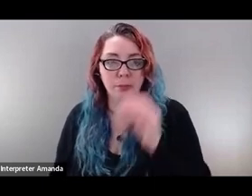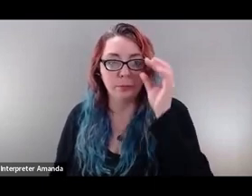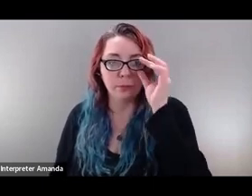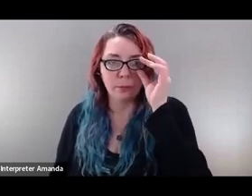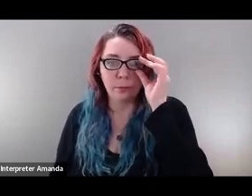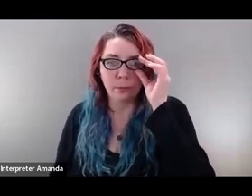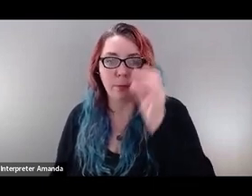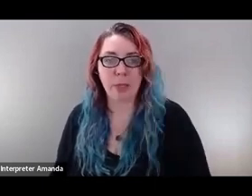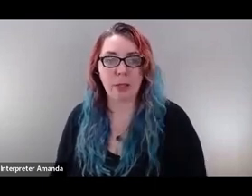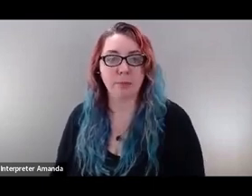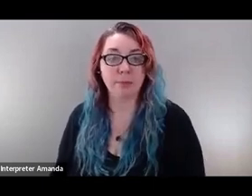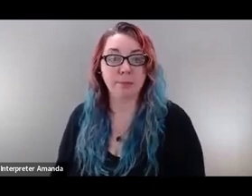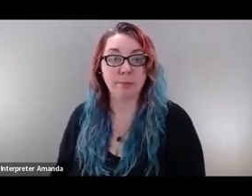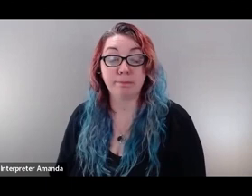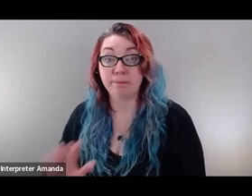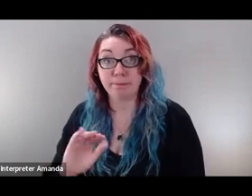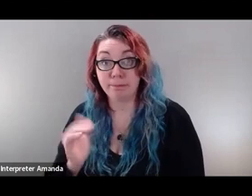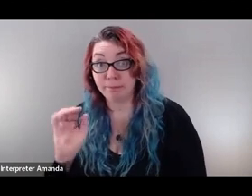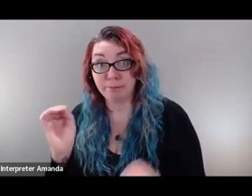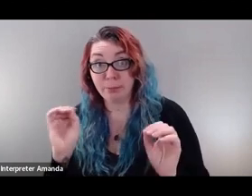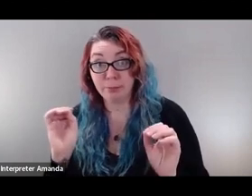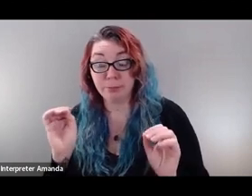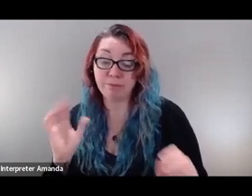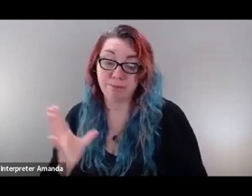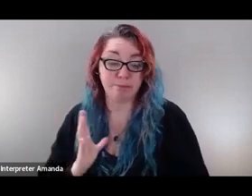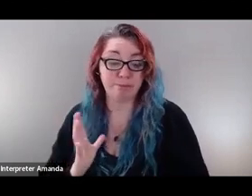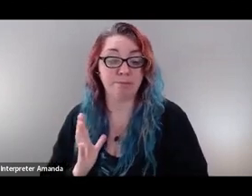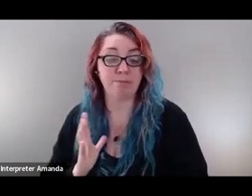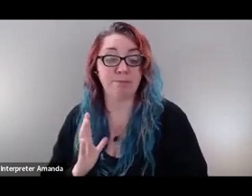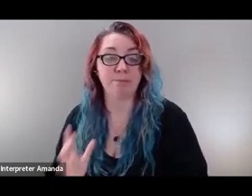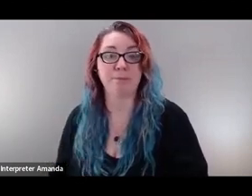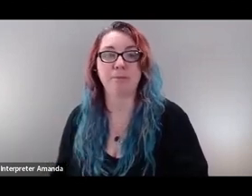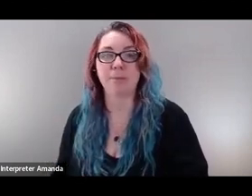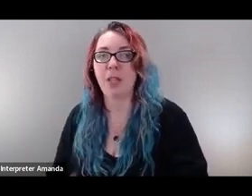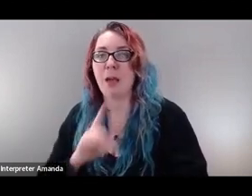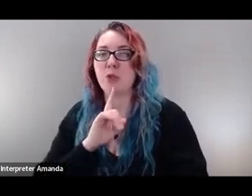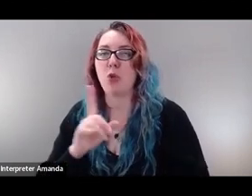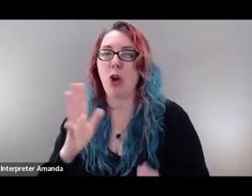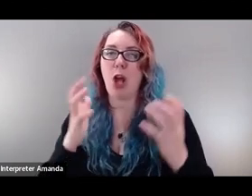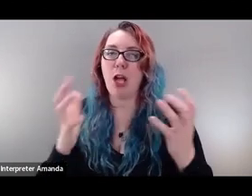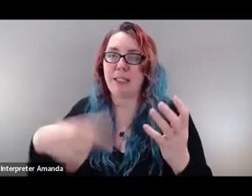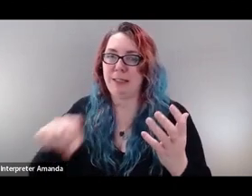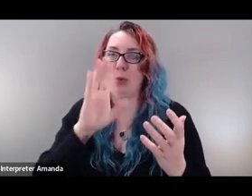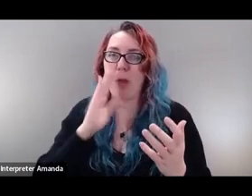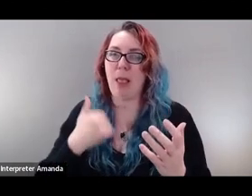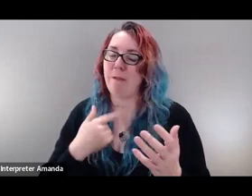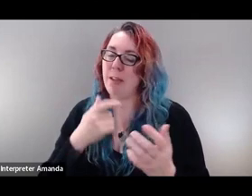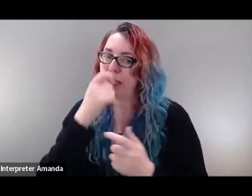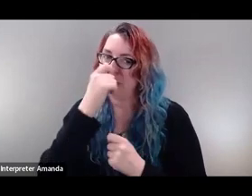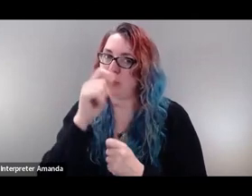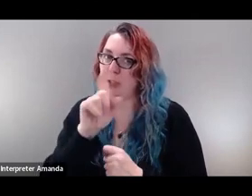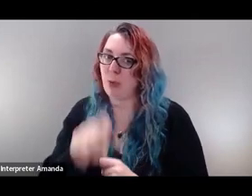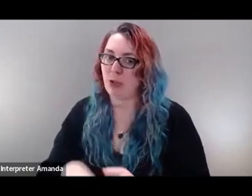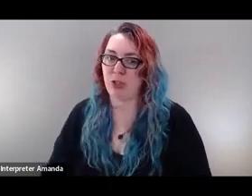Well, I'm sure that we'll have many very interesting questions. So thank you, everyone. Oh, here we